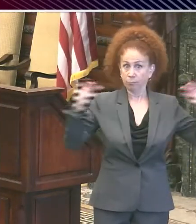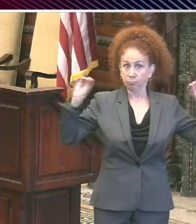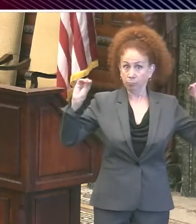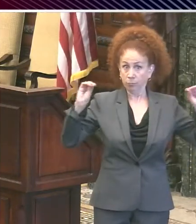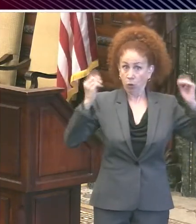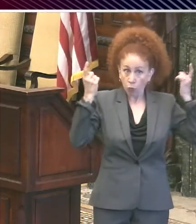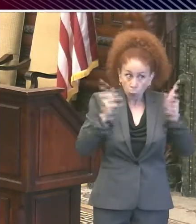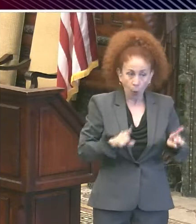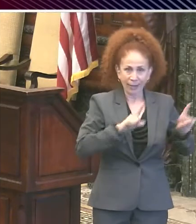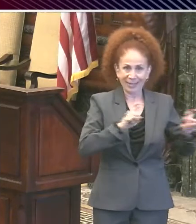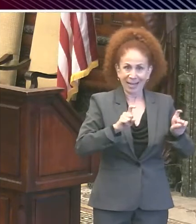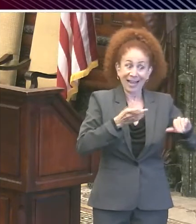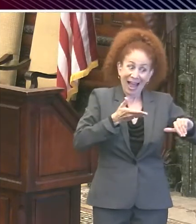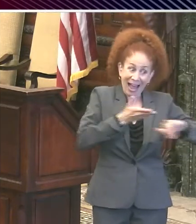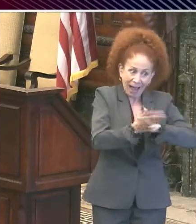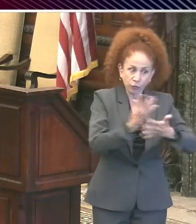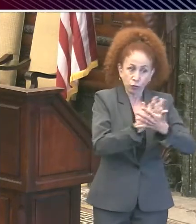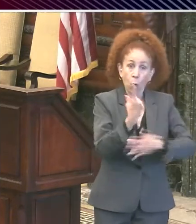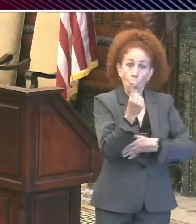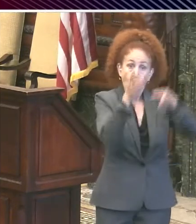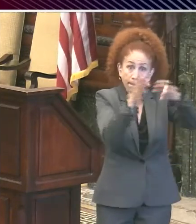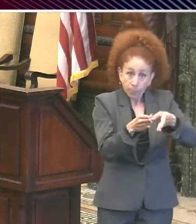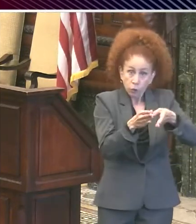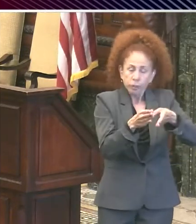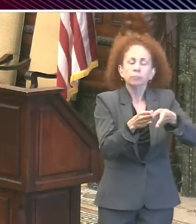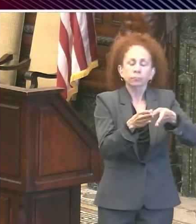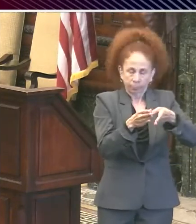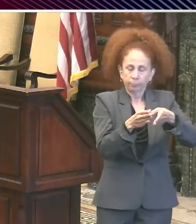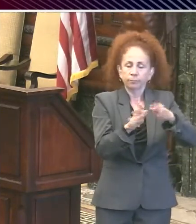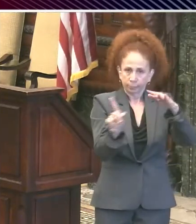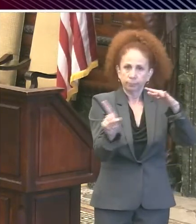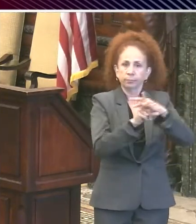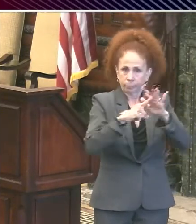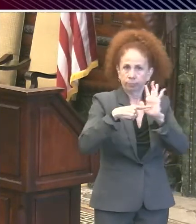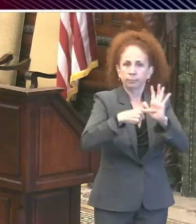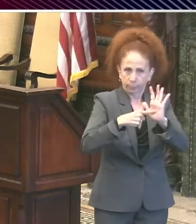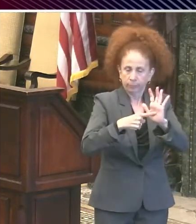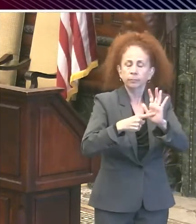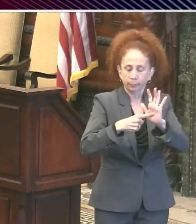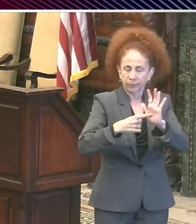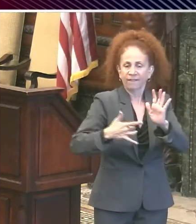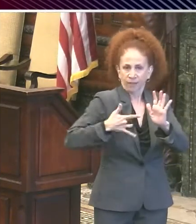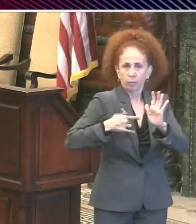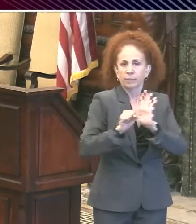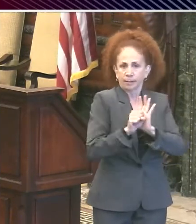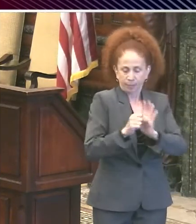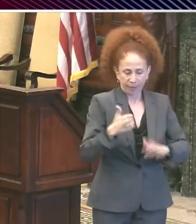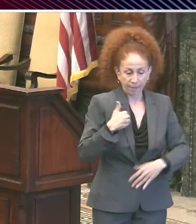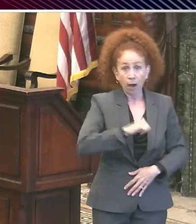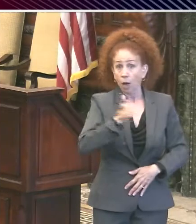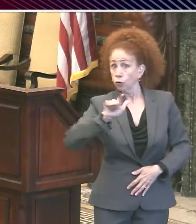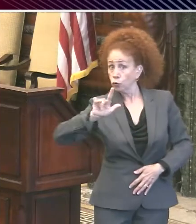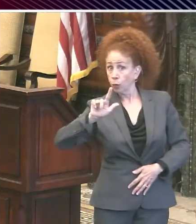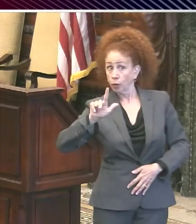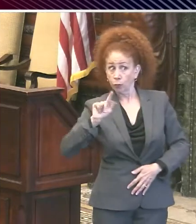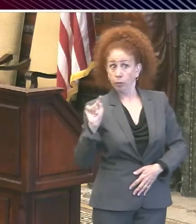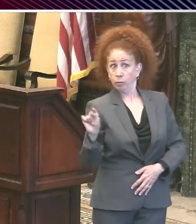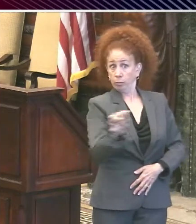time. After that screening, one of those persons with a positive test subsequently developed symptoms. The other